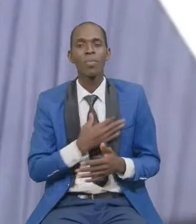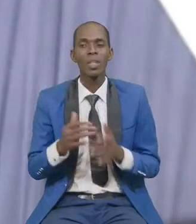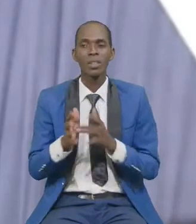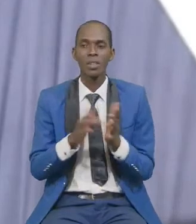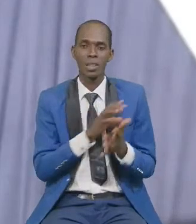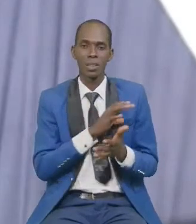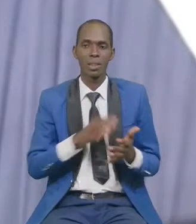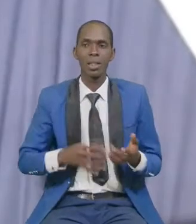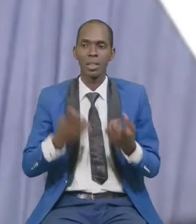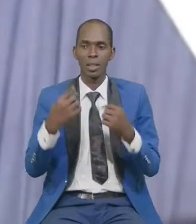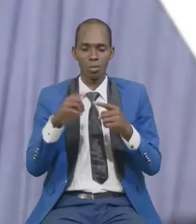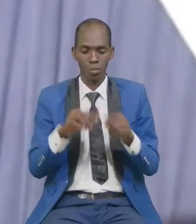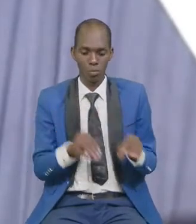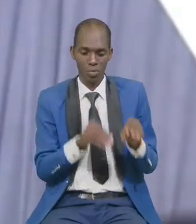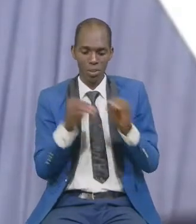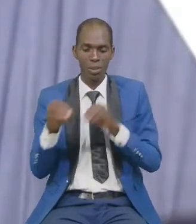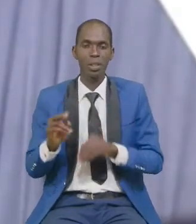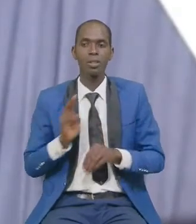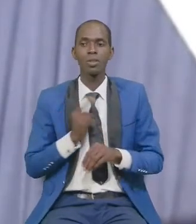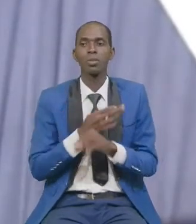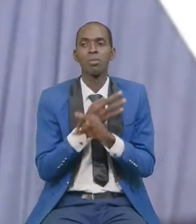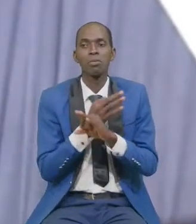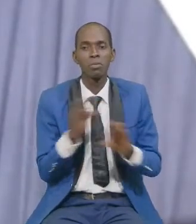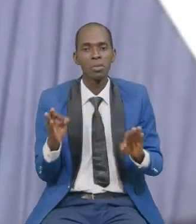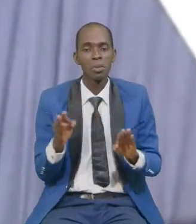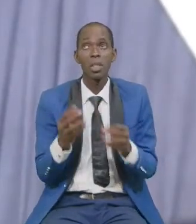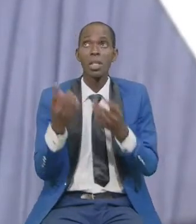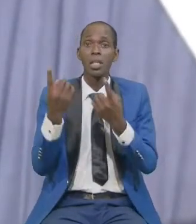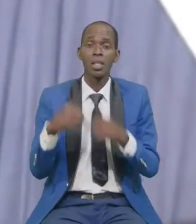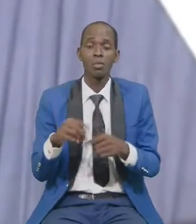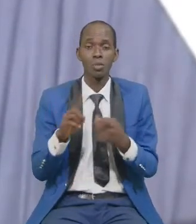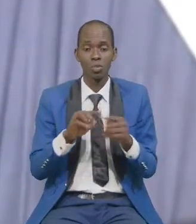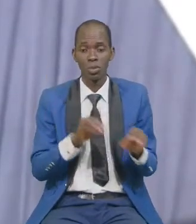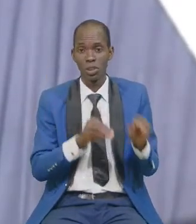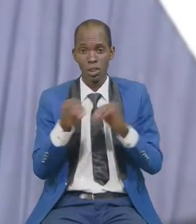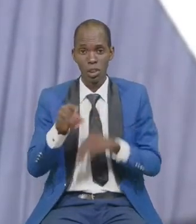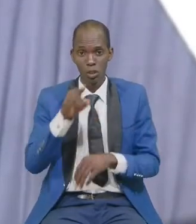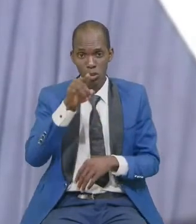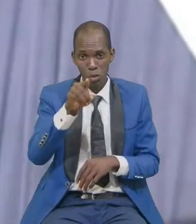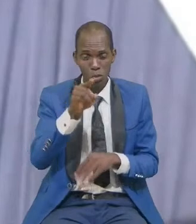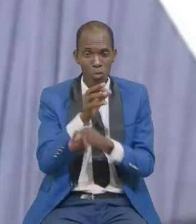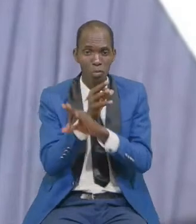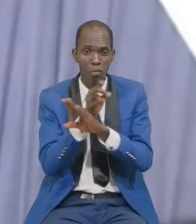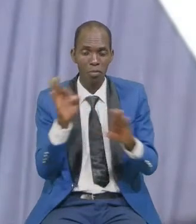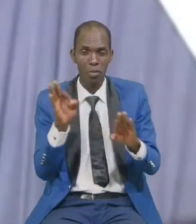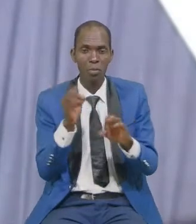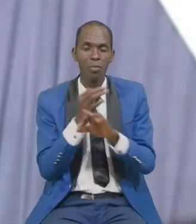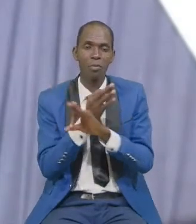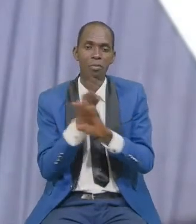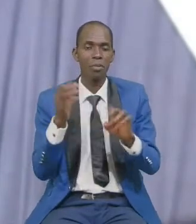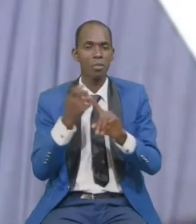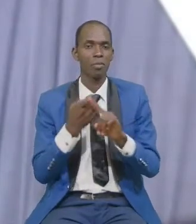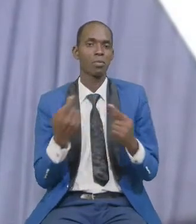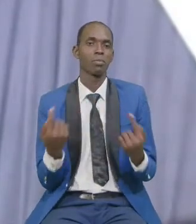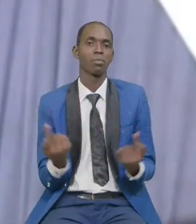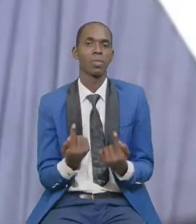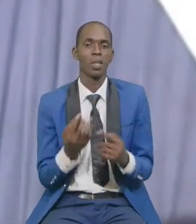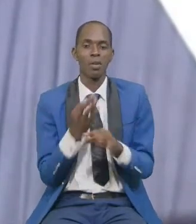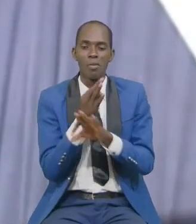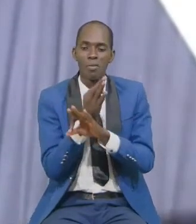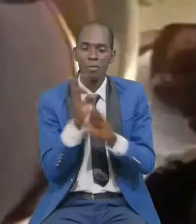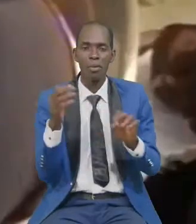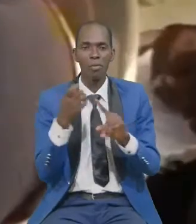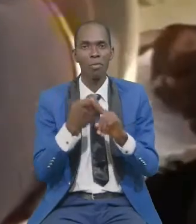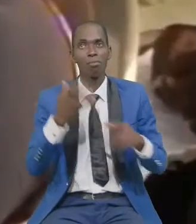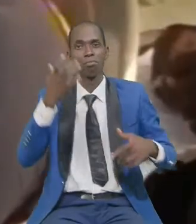to set us free, came to set you free, free from sin, and free from